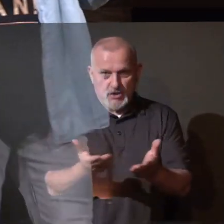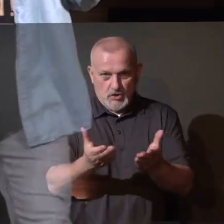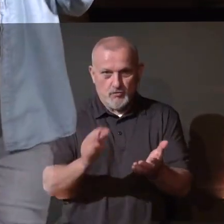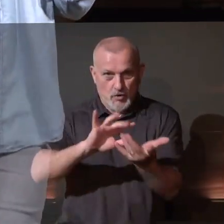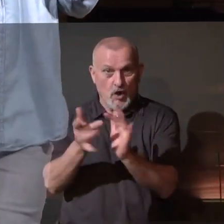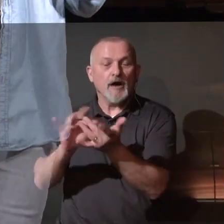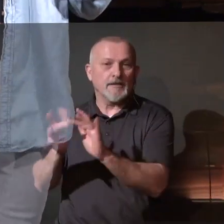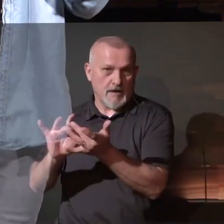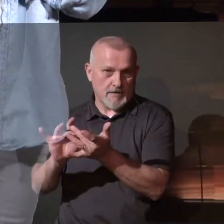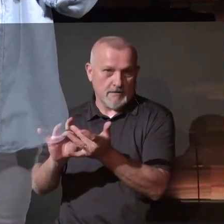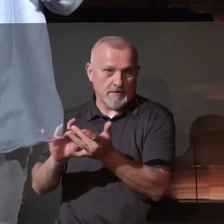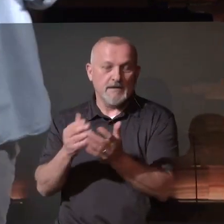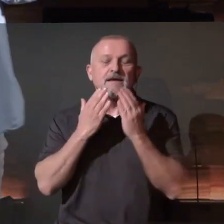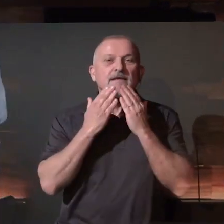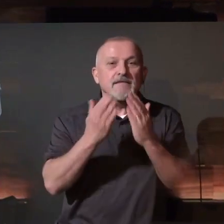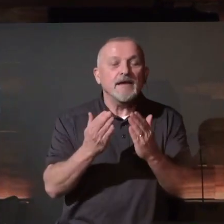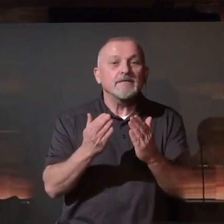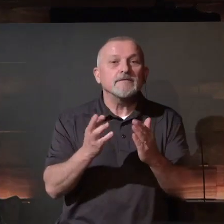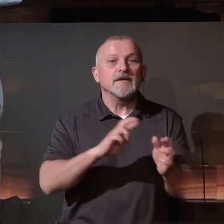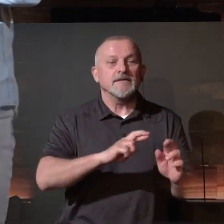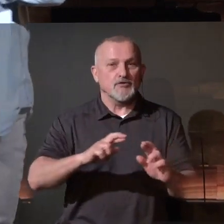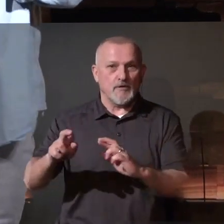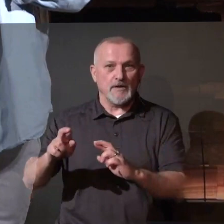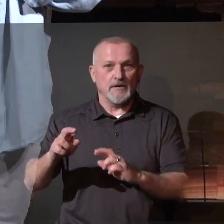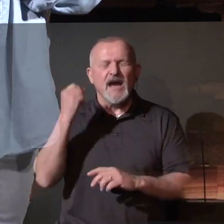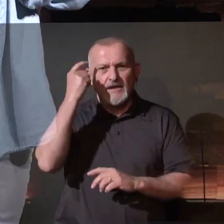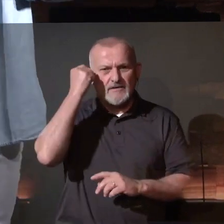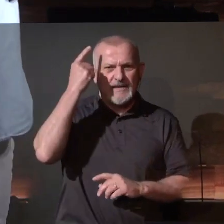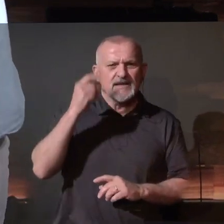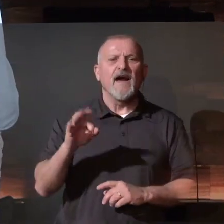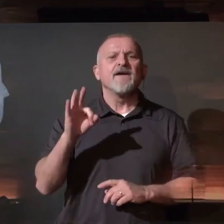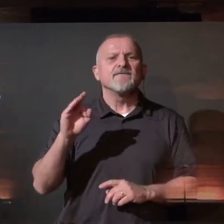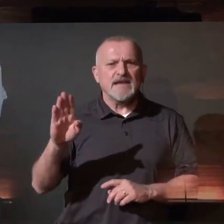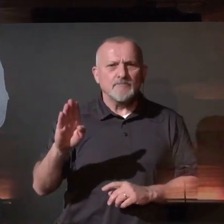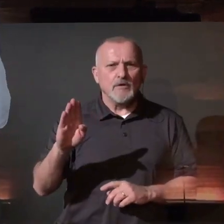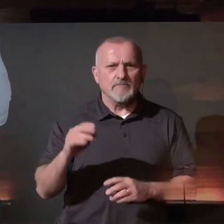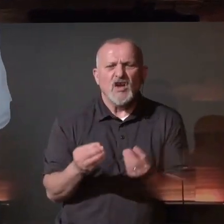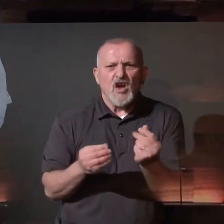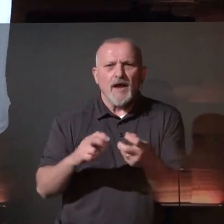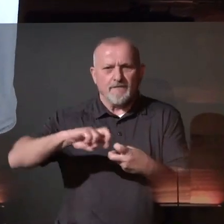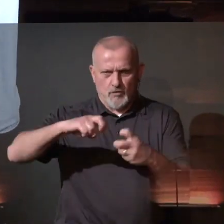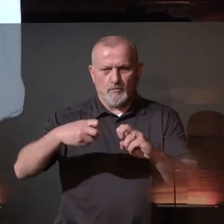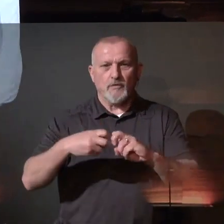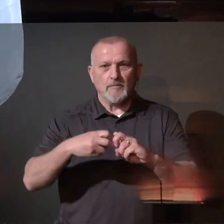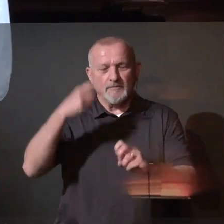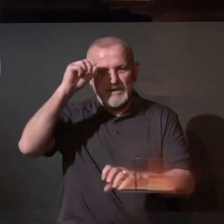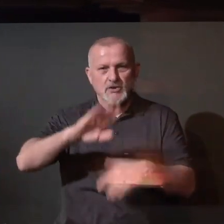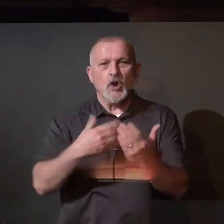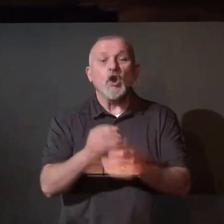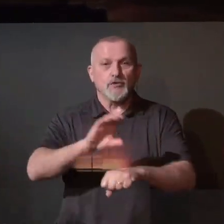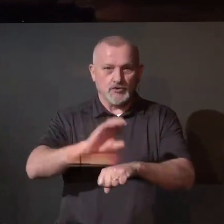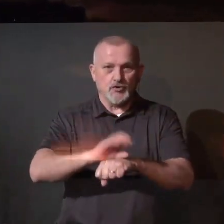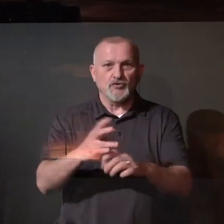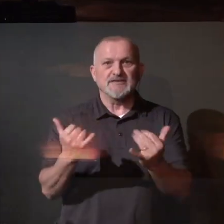for being ready. I understand that on the Facebook it's having a few little glitches because all the churches